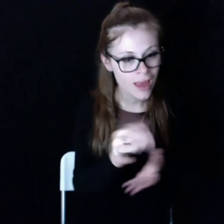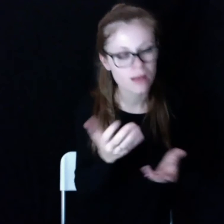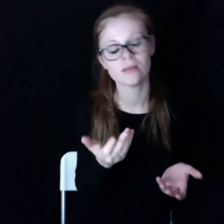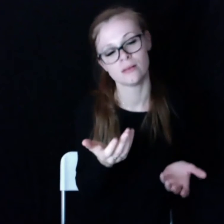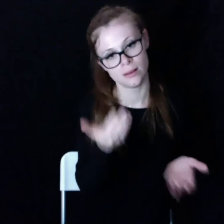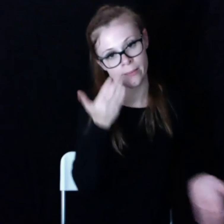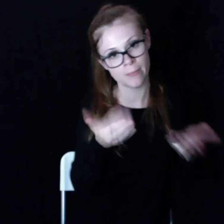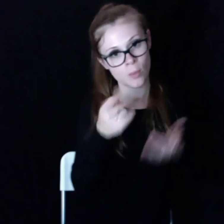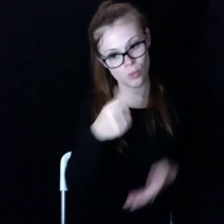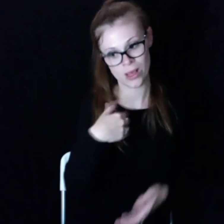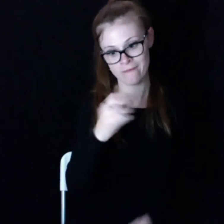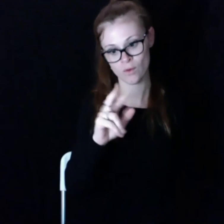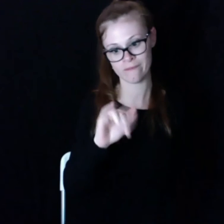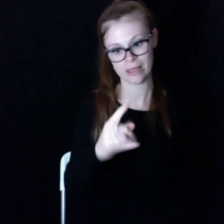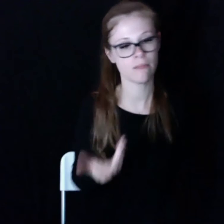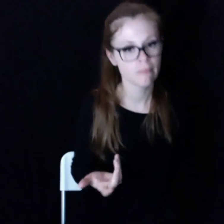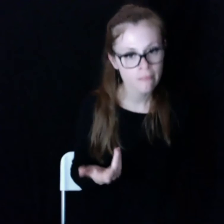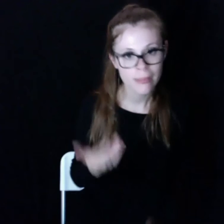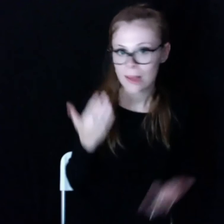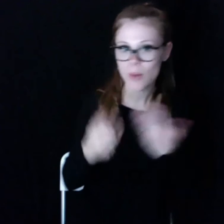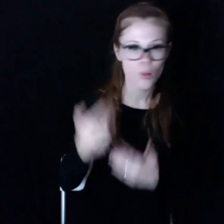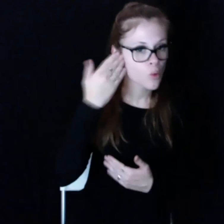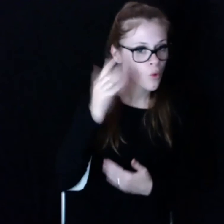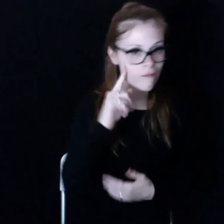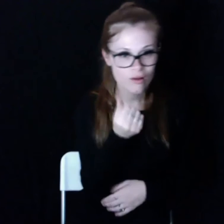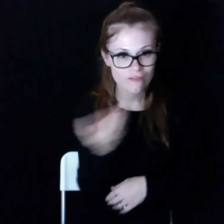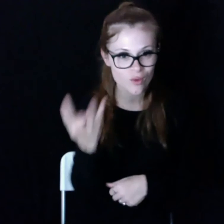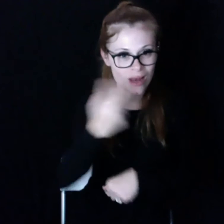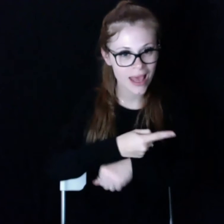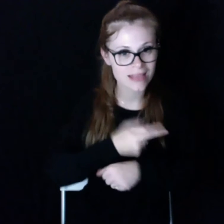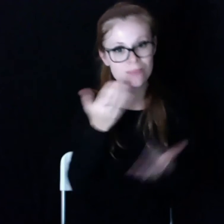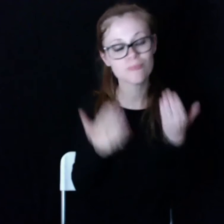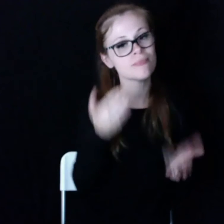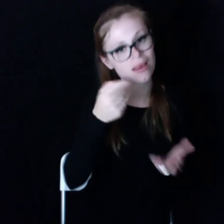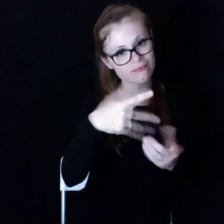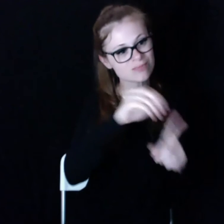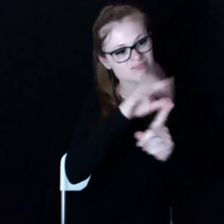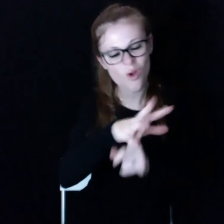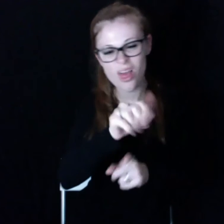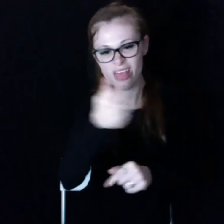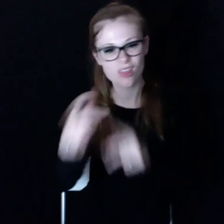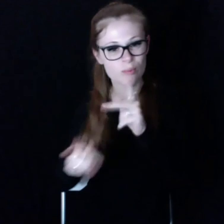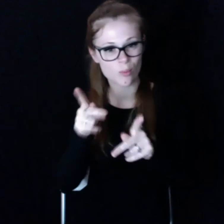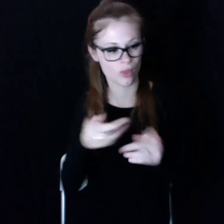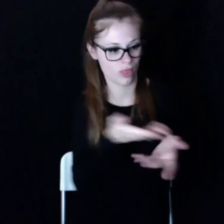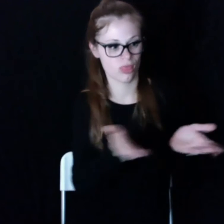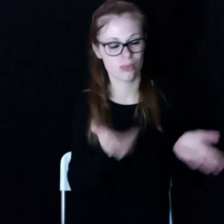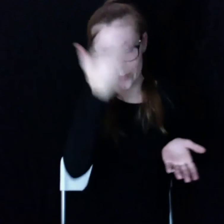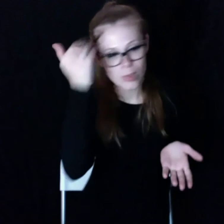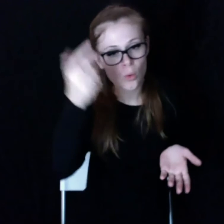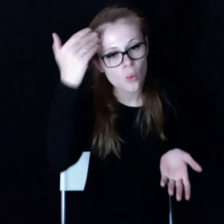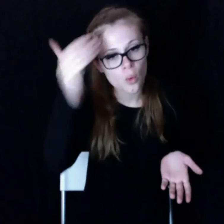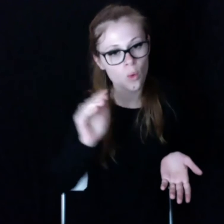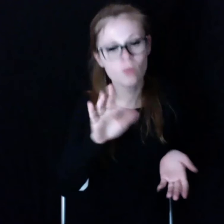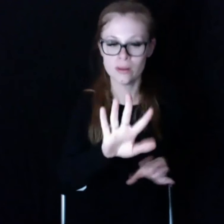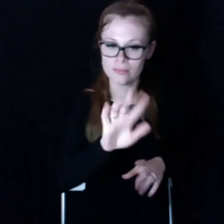you're infected with COVID, you might not know for a few days and you might have exposed other people in the interim, even though, of course, as your provider,